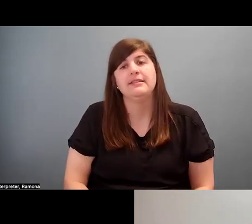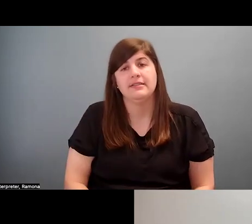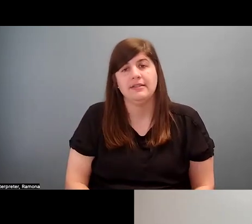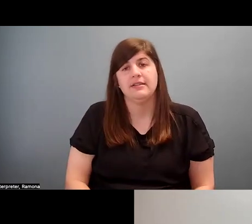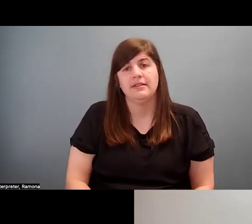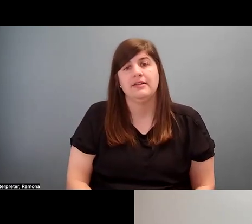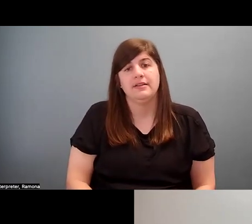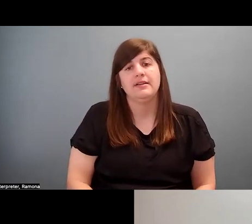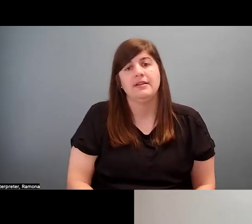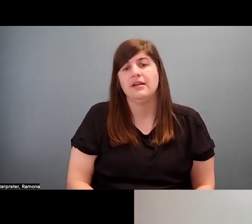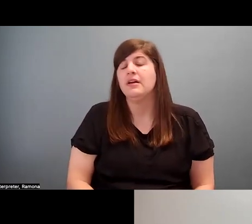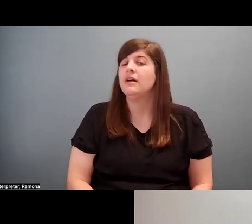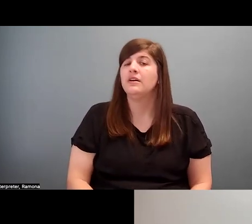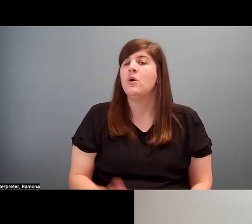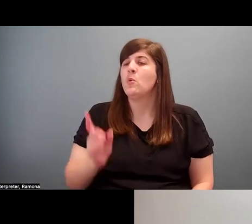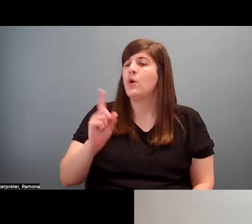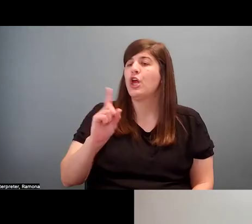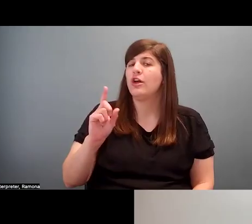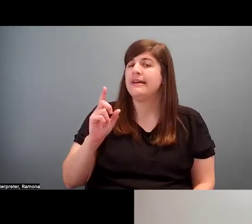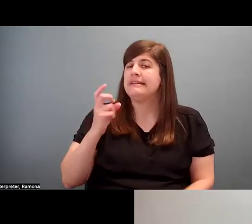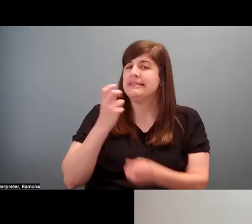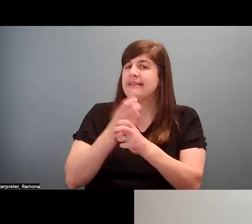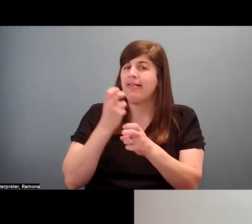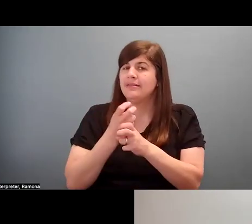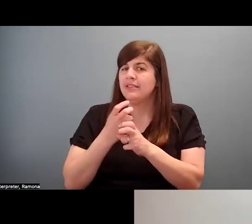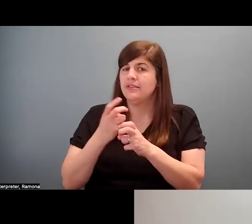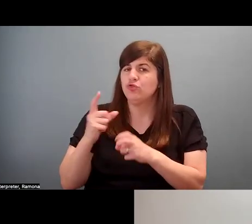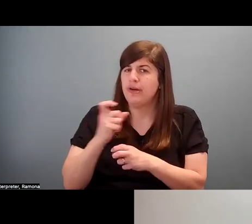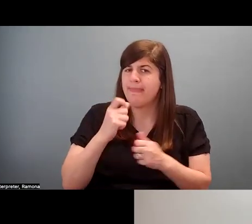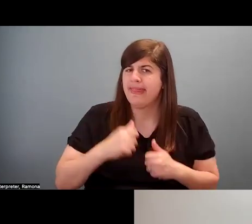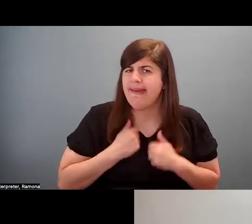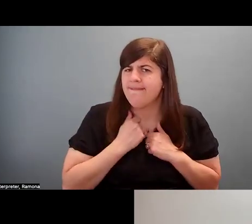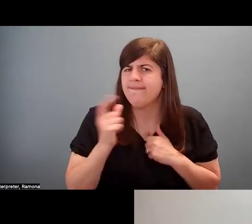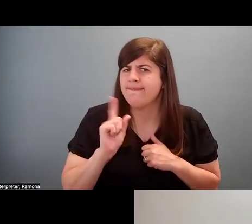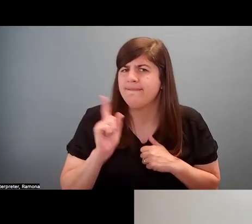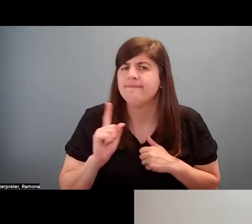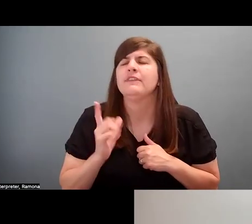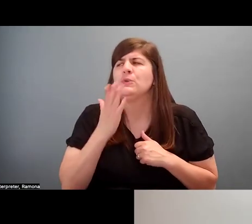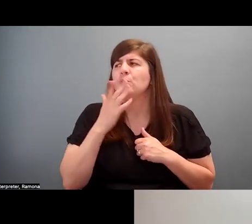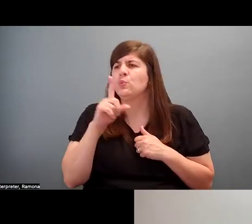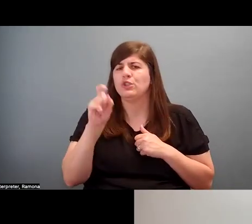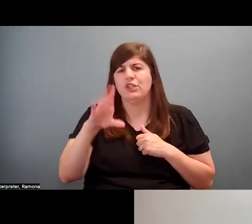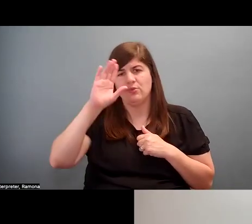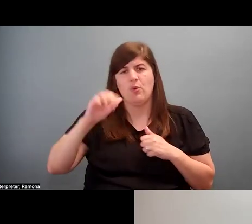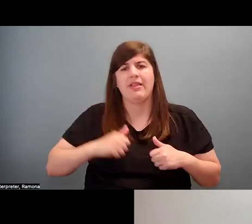Um, okay, where do skeleton shrimp live? That's a good question. I know they live